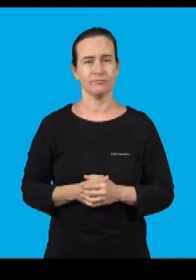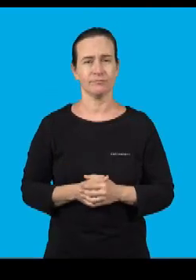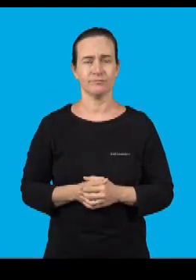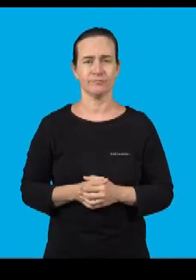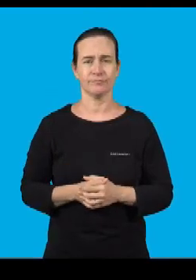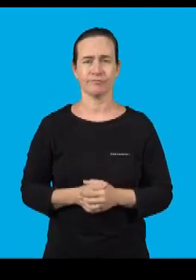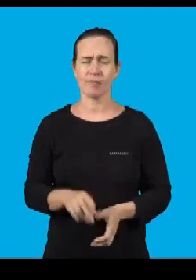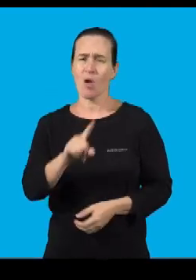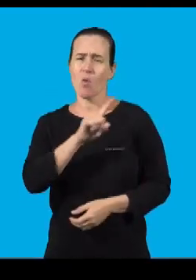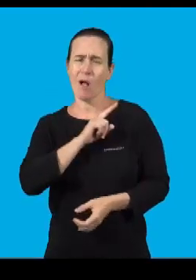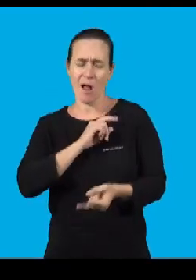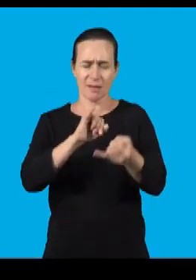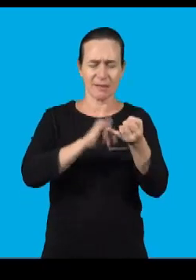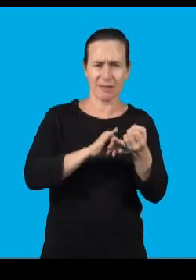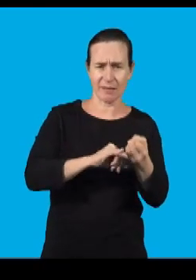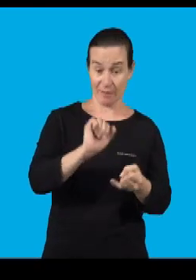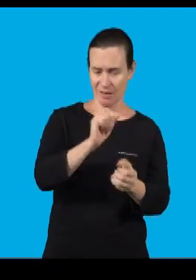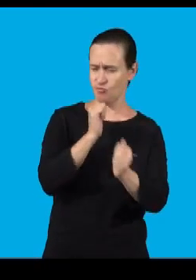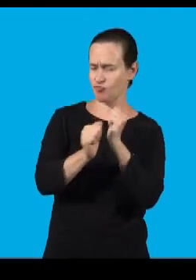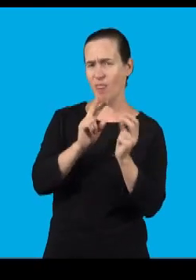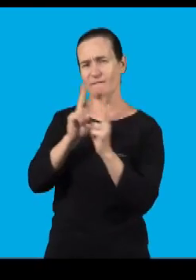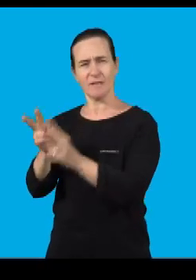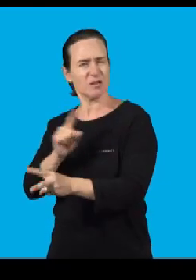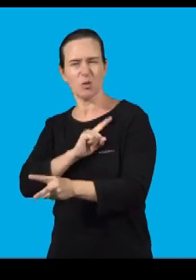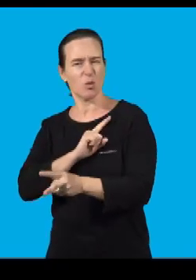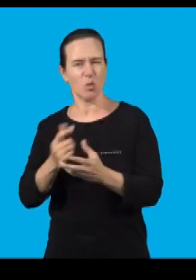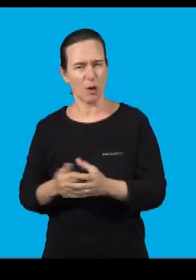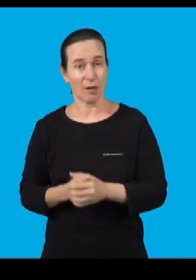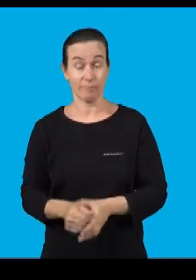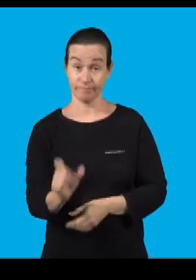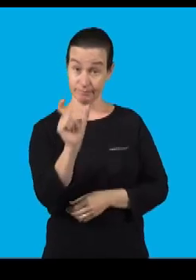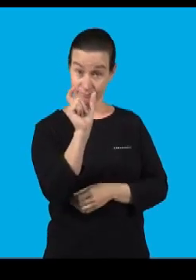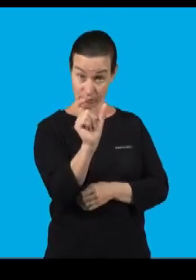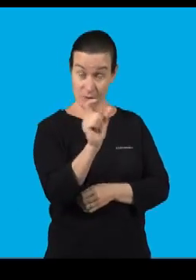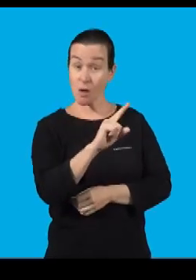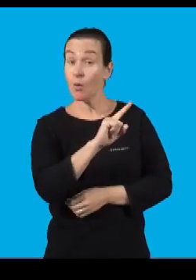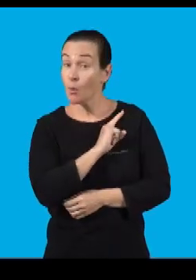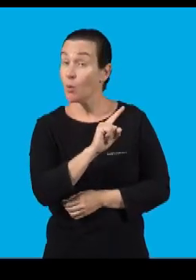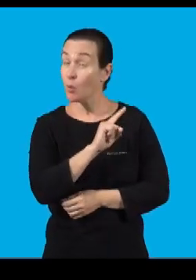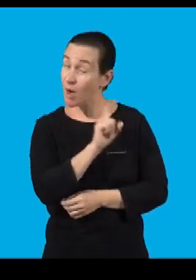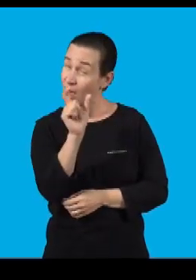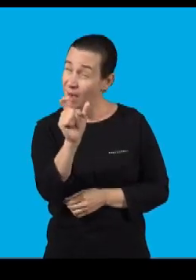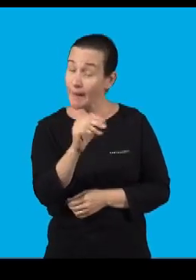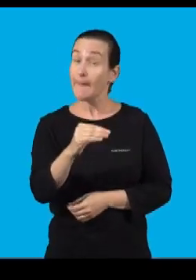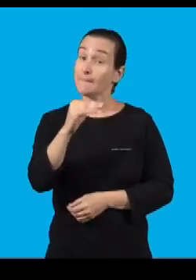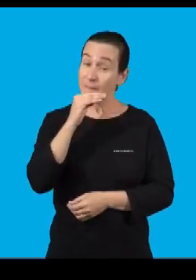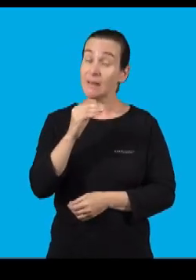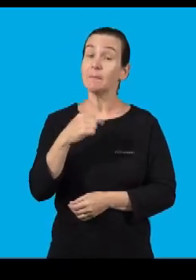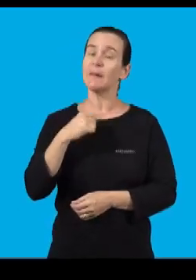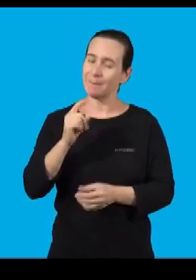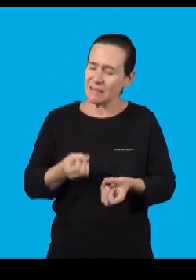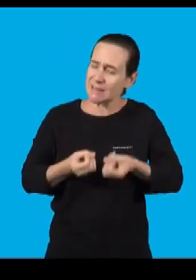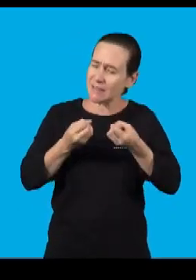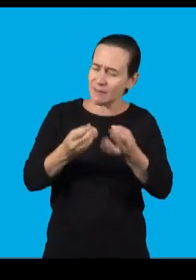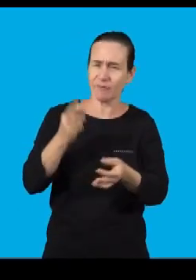does Stephen visit his brother? All right, now remember your why is always you need to support and give reasons why. So why